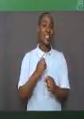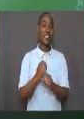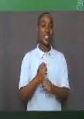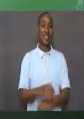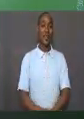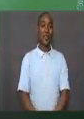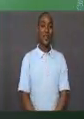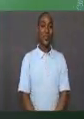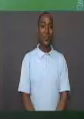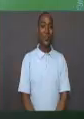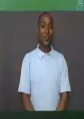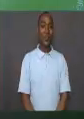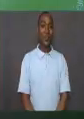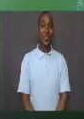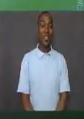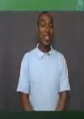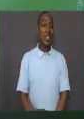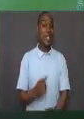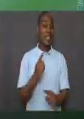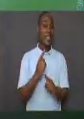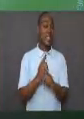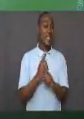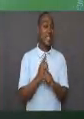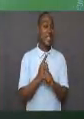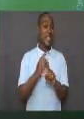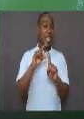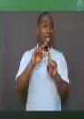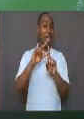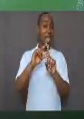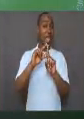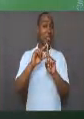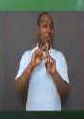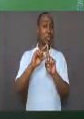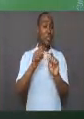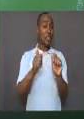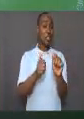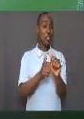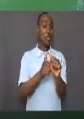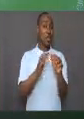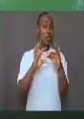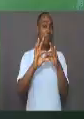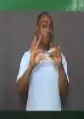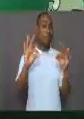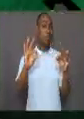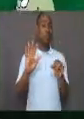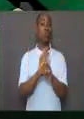Fill in the correct term to complete the following sentences.